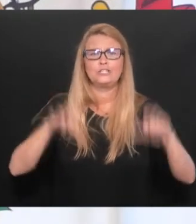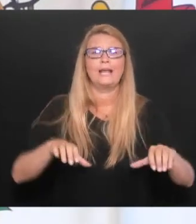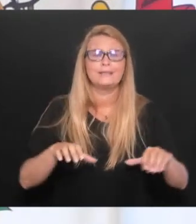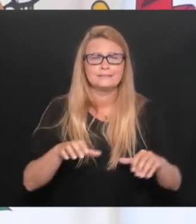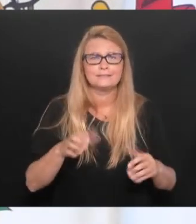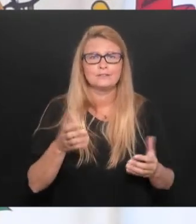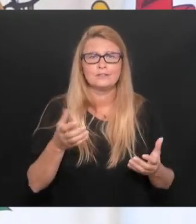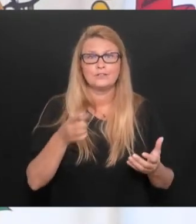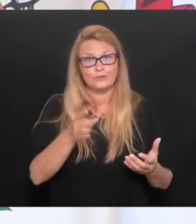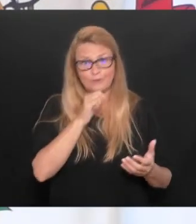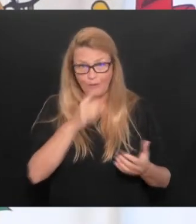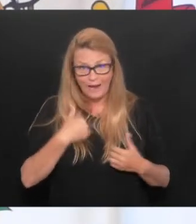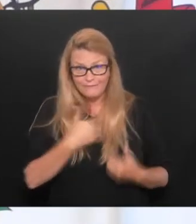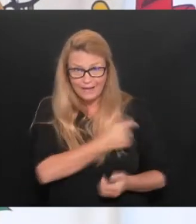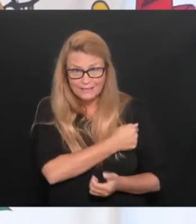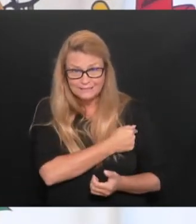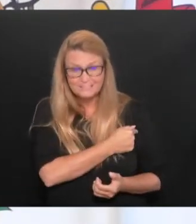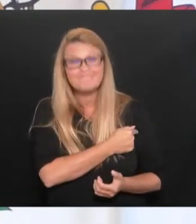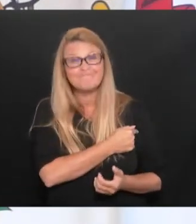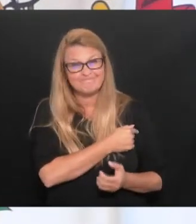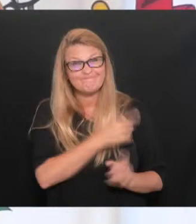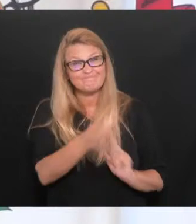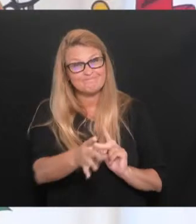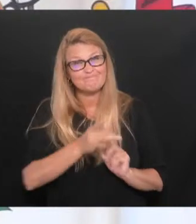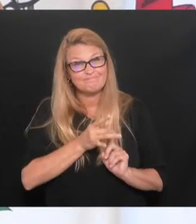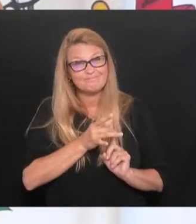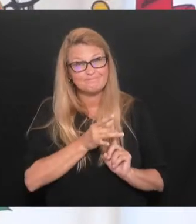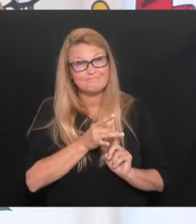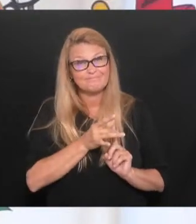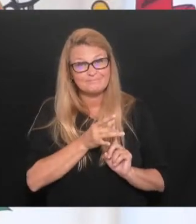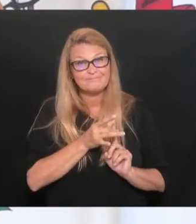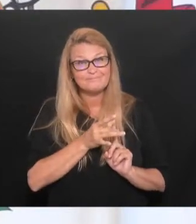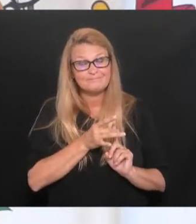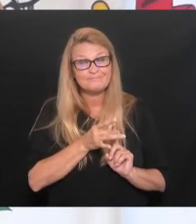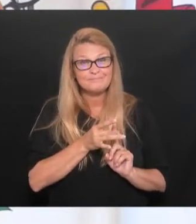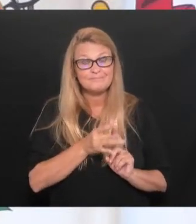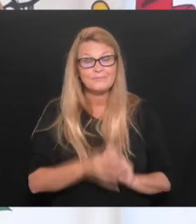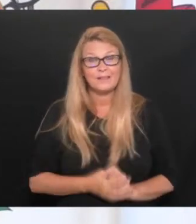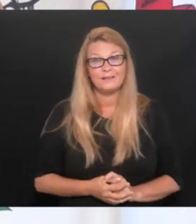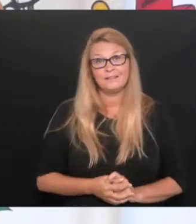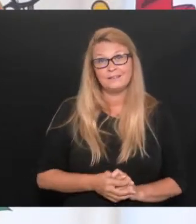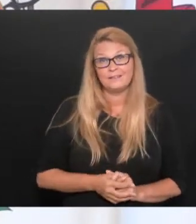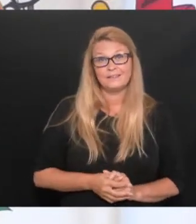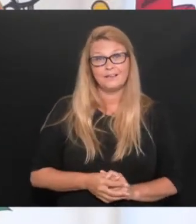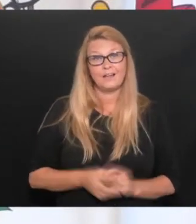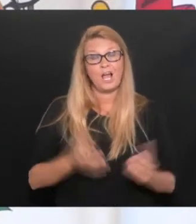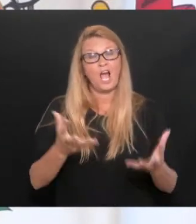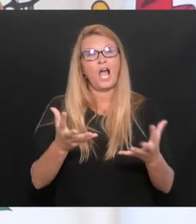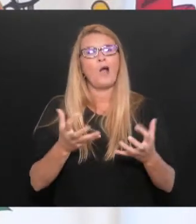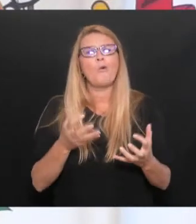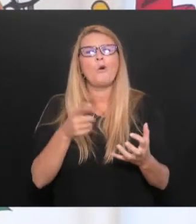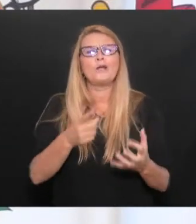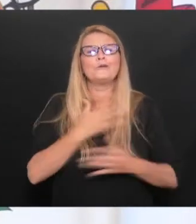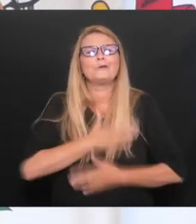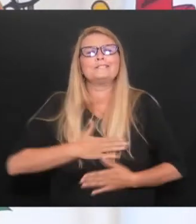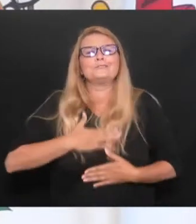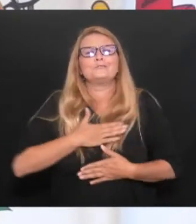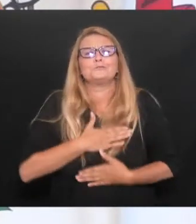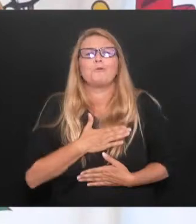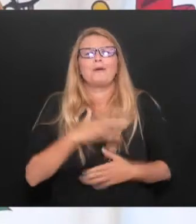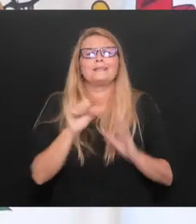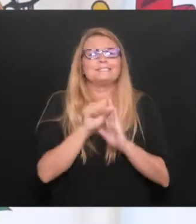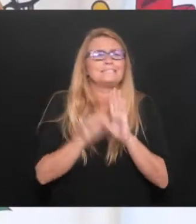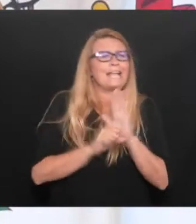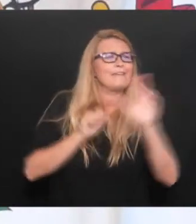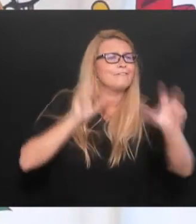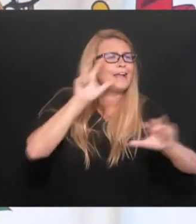you haven't been vaccinated, of really having a problem. And so, absolutely, I want you to enjoy the state fair. I